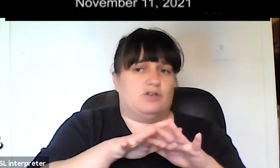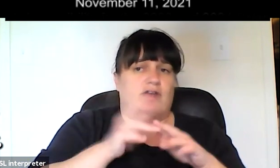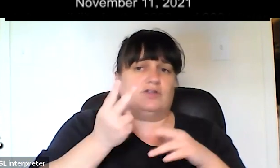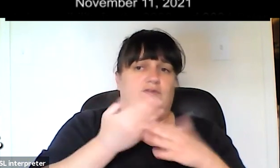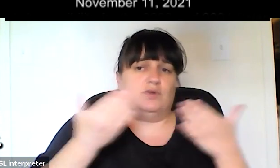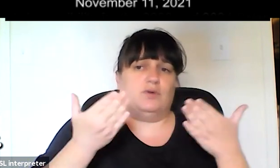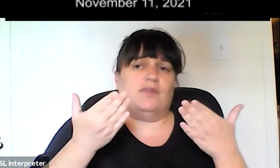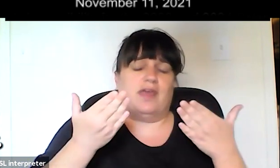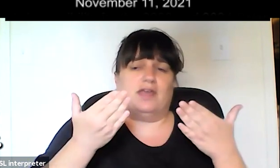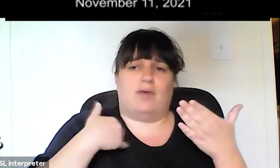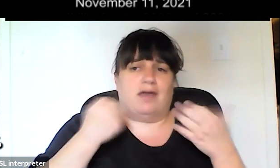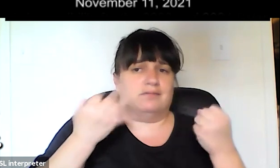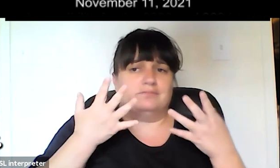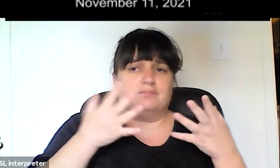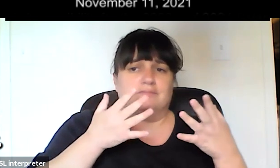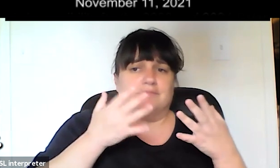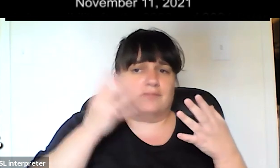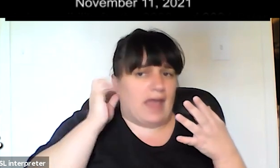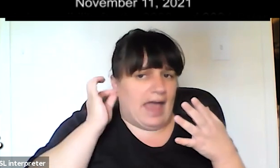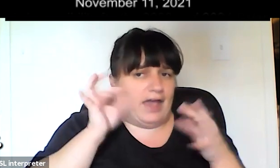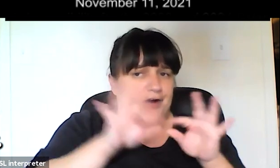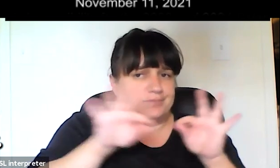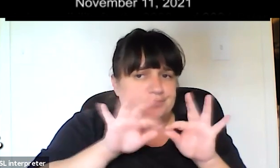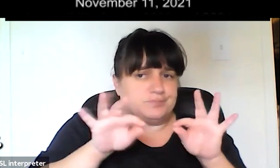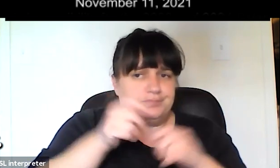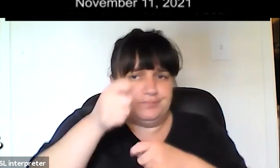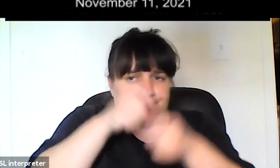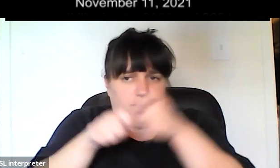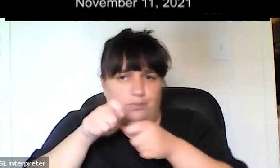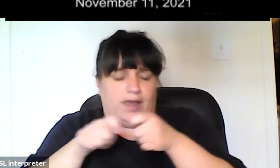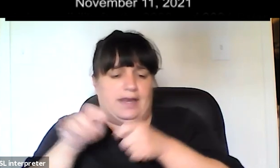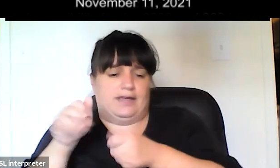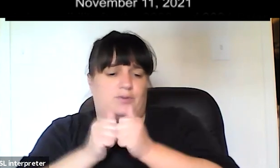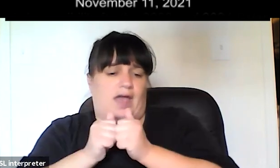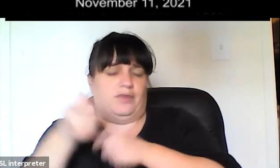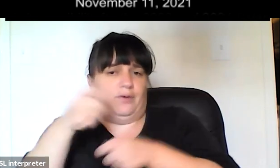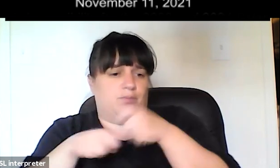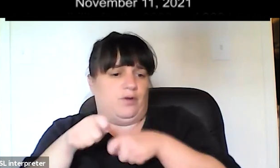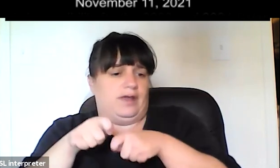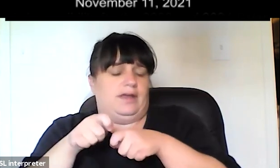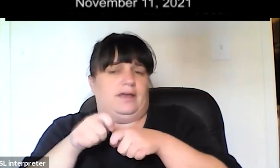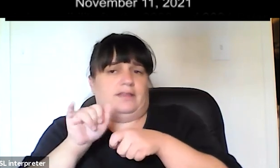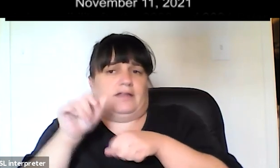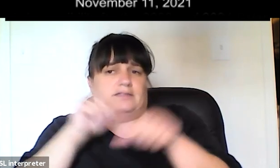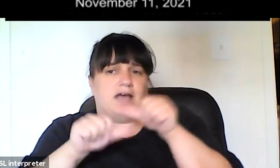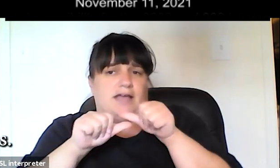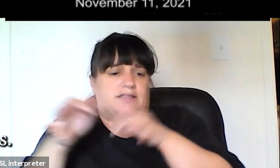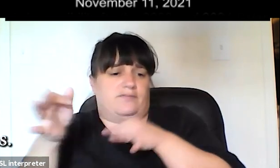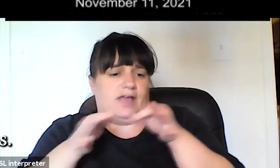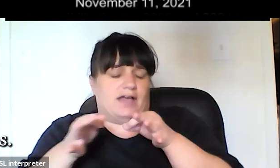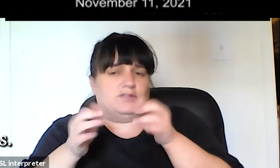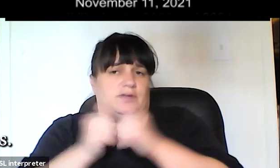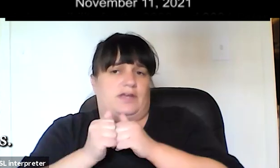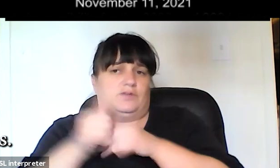So we had multiple strands of hair that we were sort of braiding together that scientific explanation